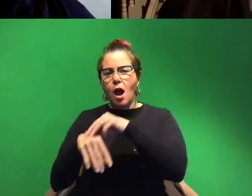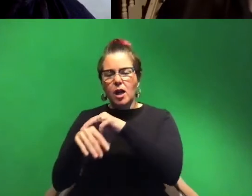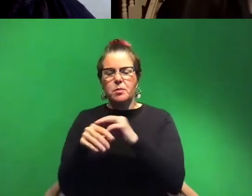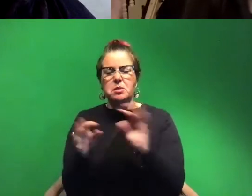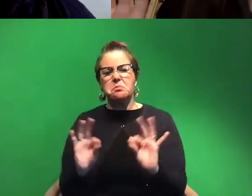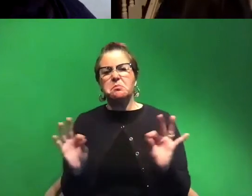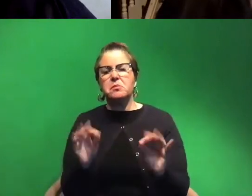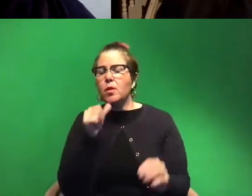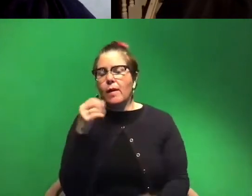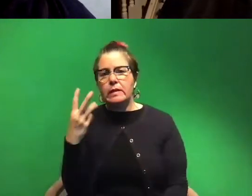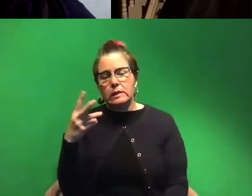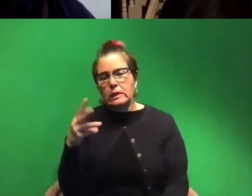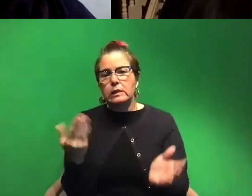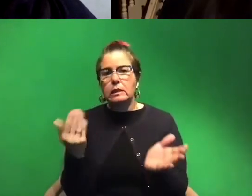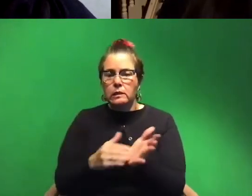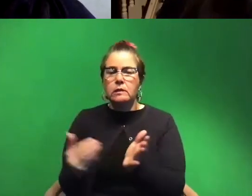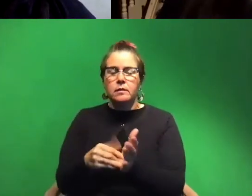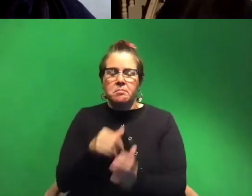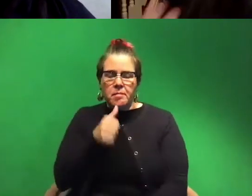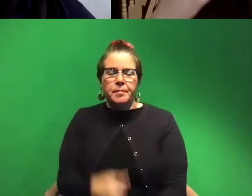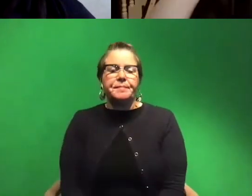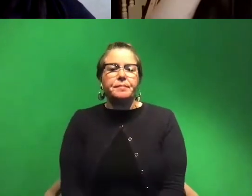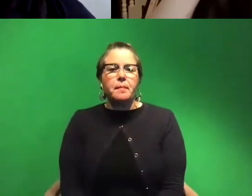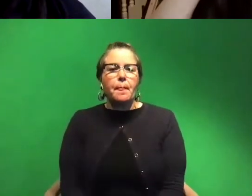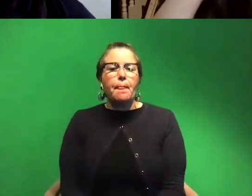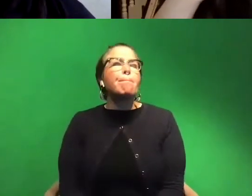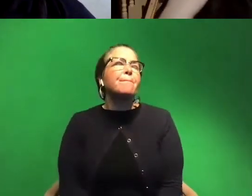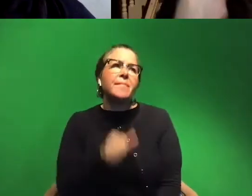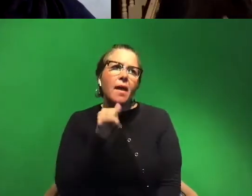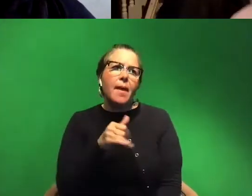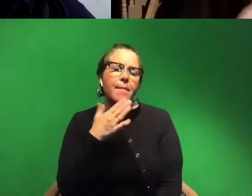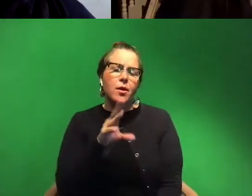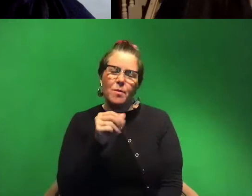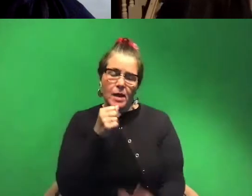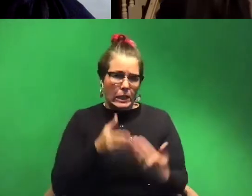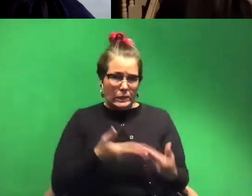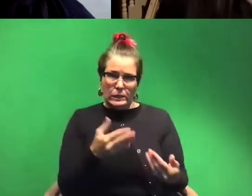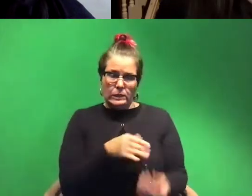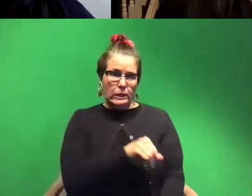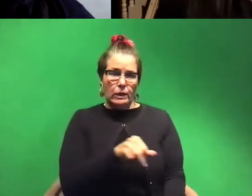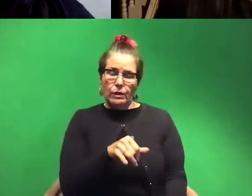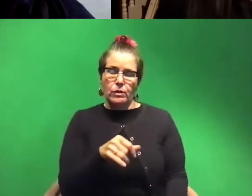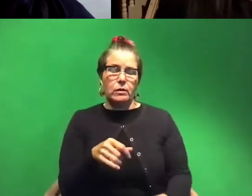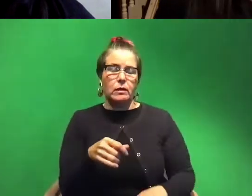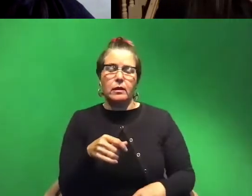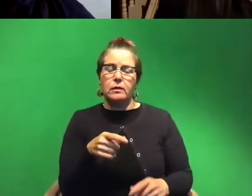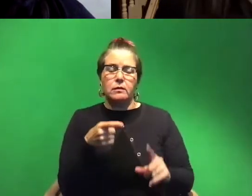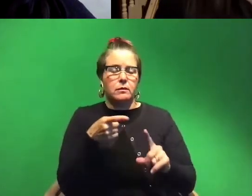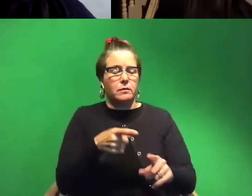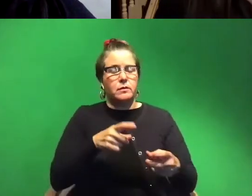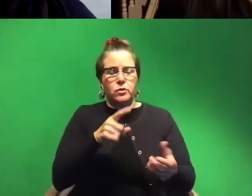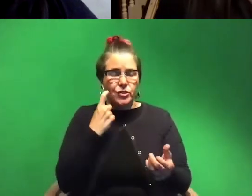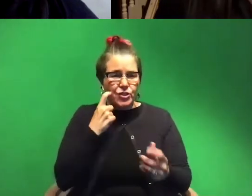have 16 copies, but they're not that bad, but it wasn't that easy. There were some fundamental things that we just started learning.